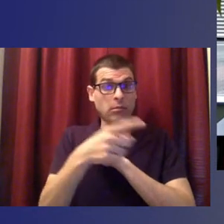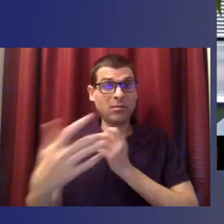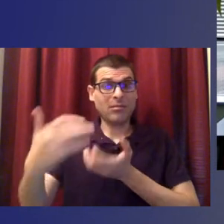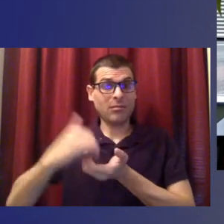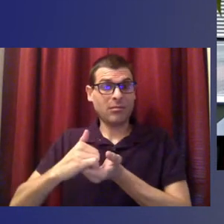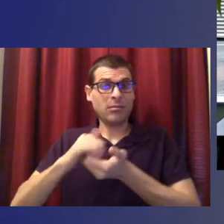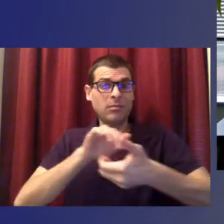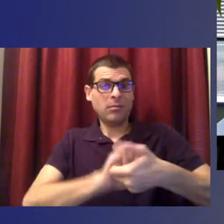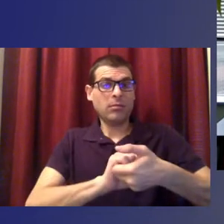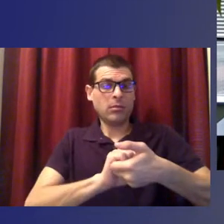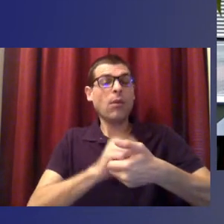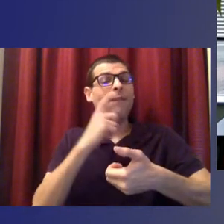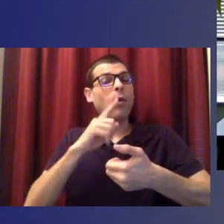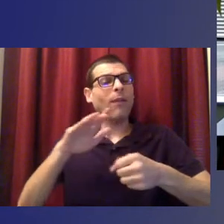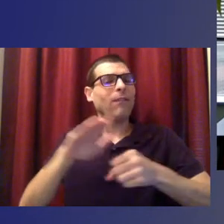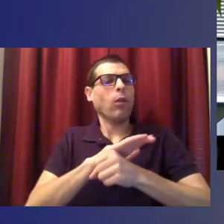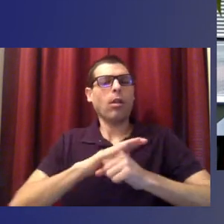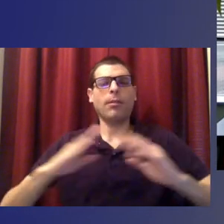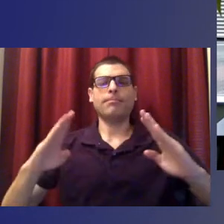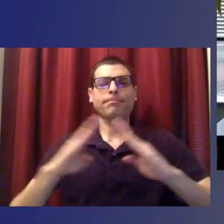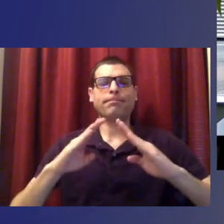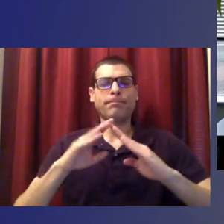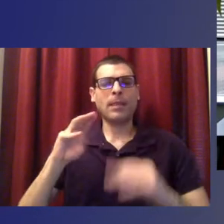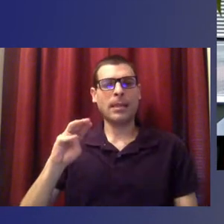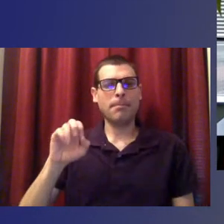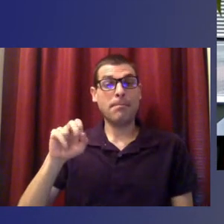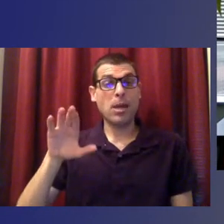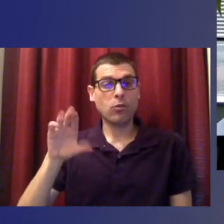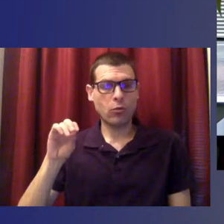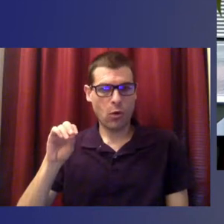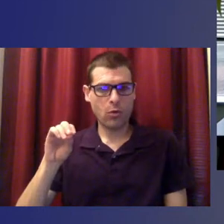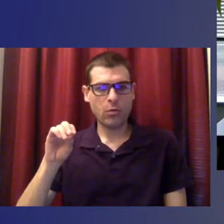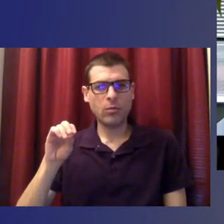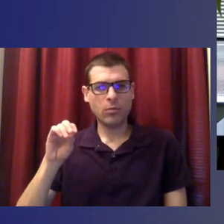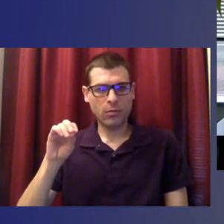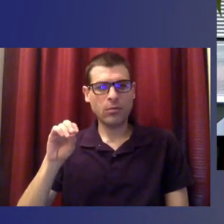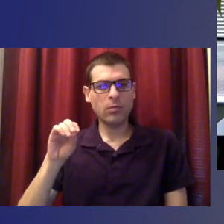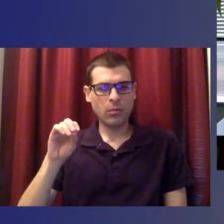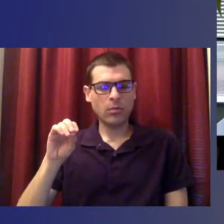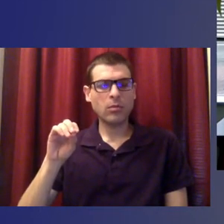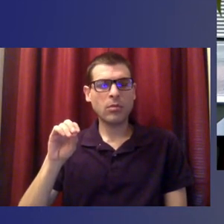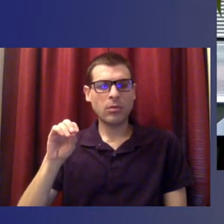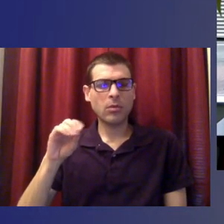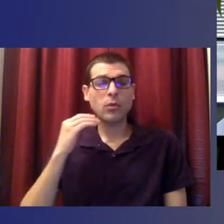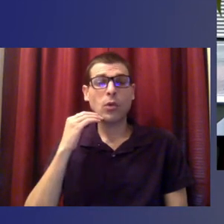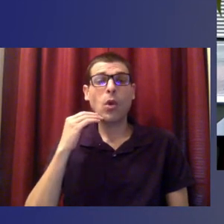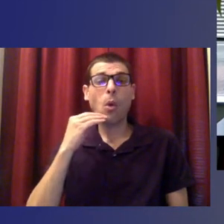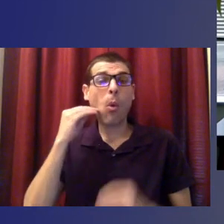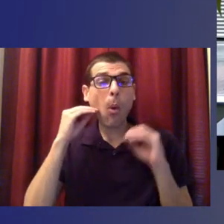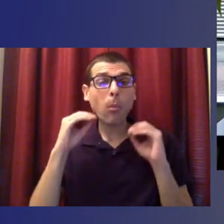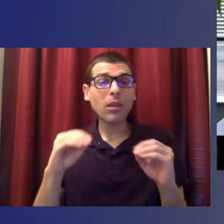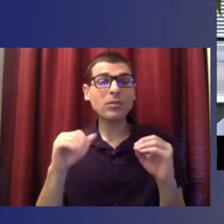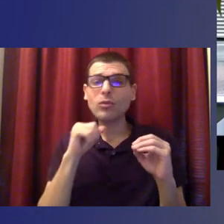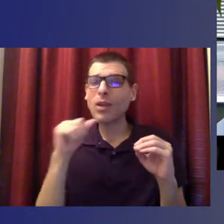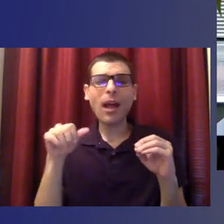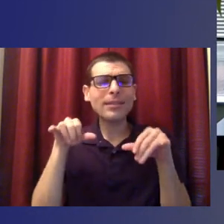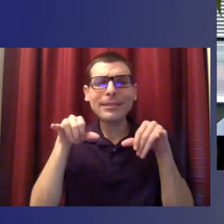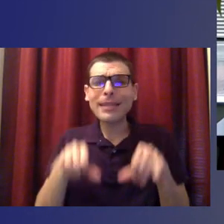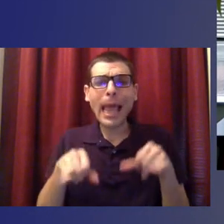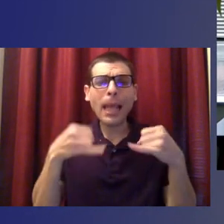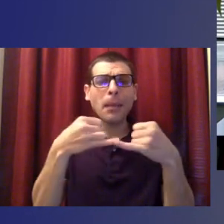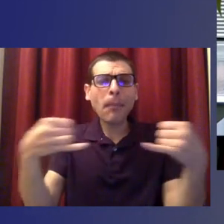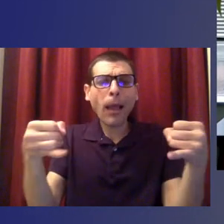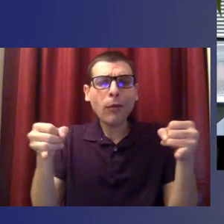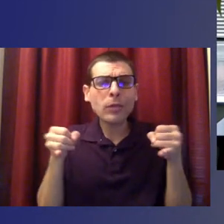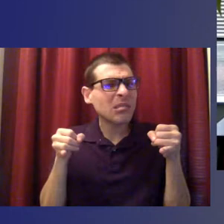measure, because we also know that there's not the jurisdictional boundaries. People move across our community wherever they